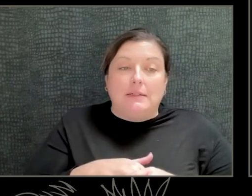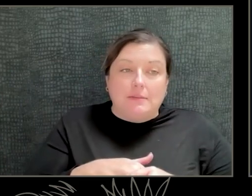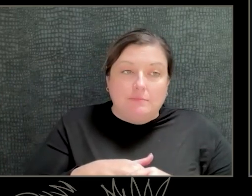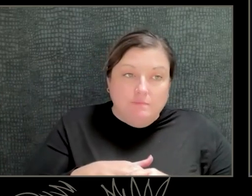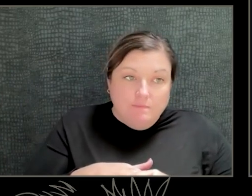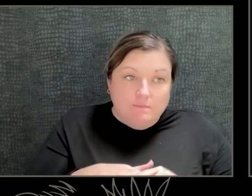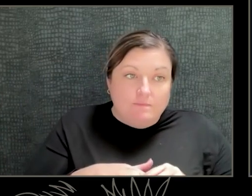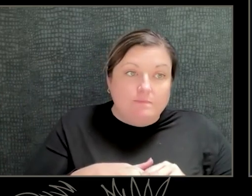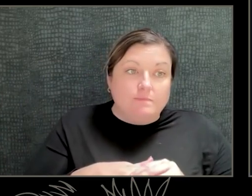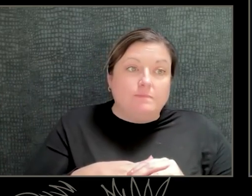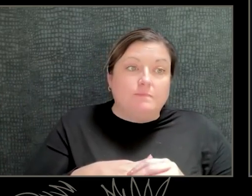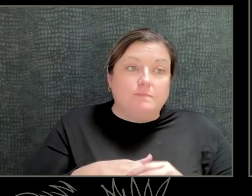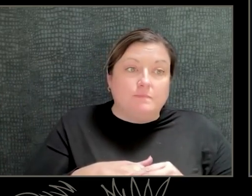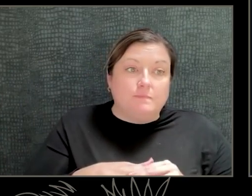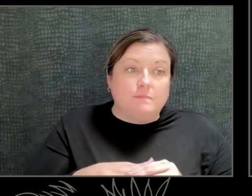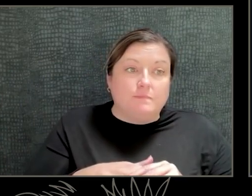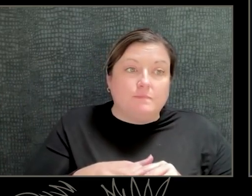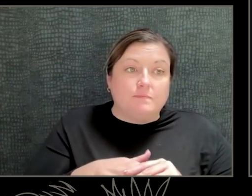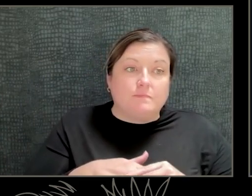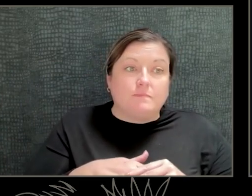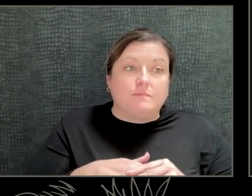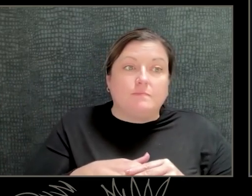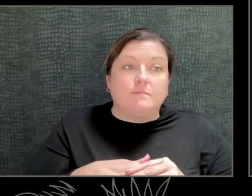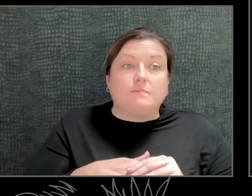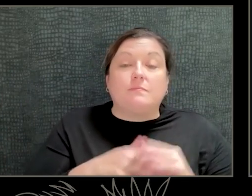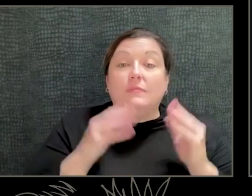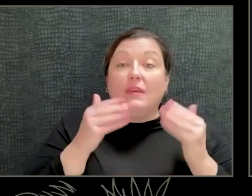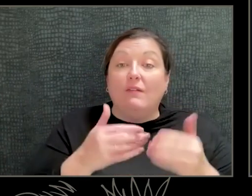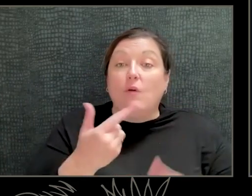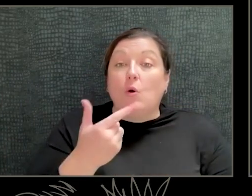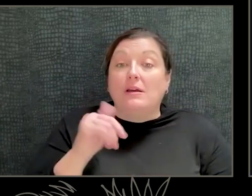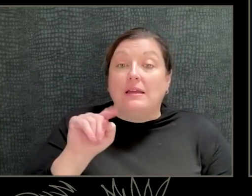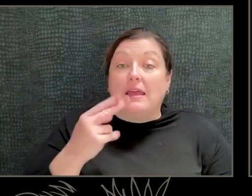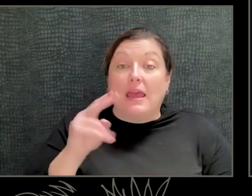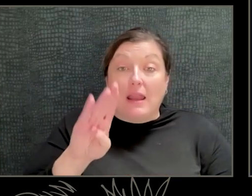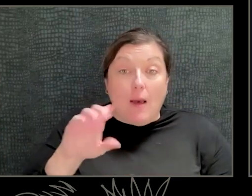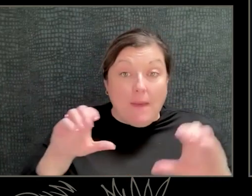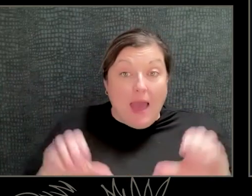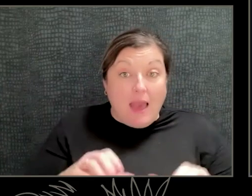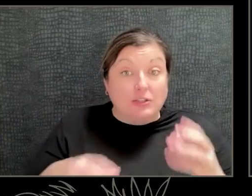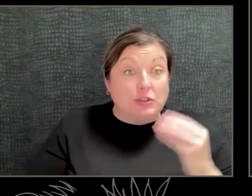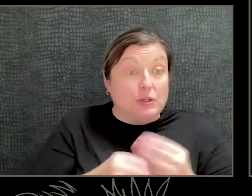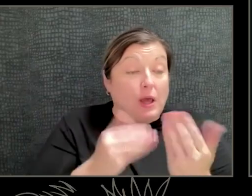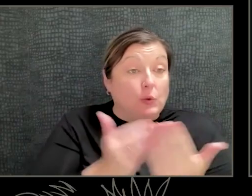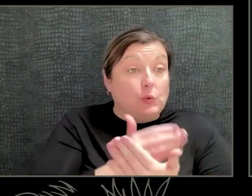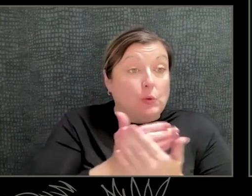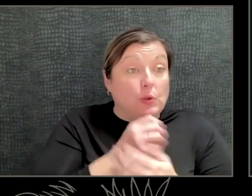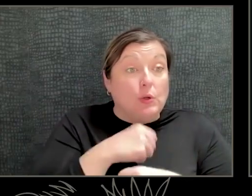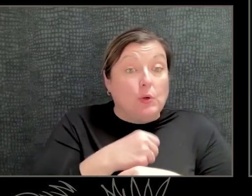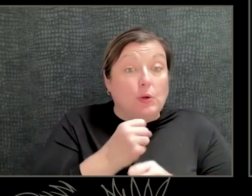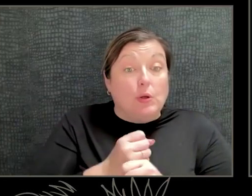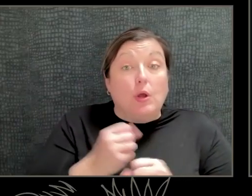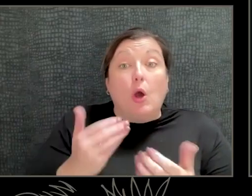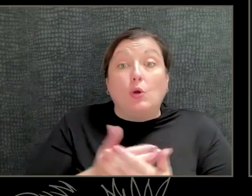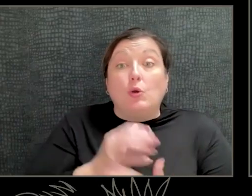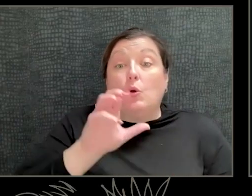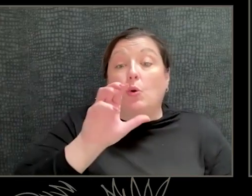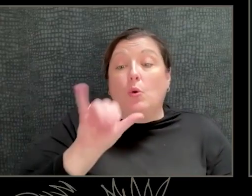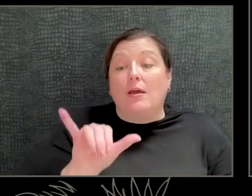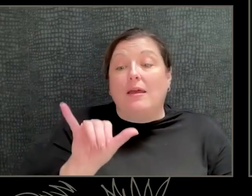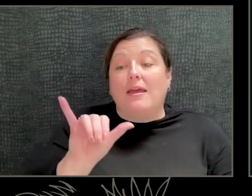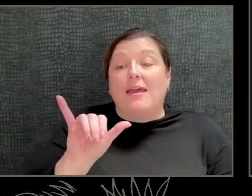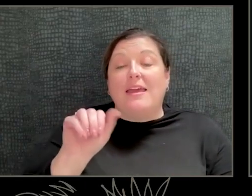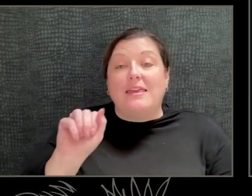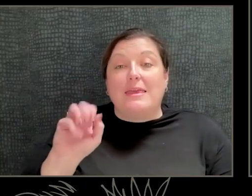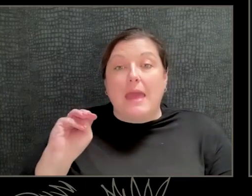So we're going to focus on GitHub Actions, and we add a new actions by creating a new YAML file under this